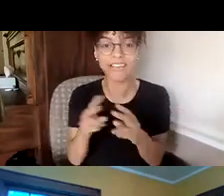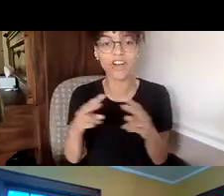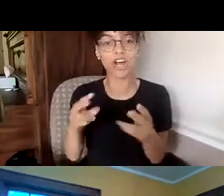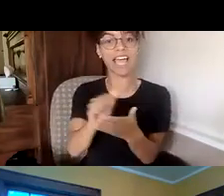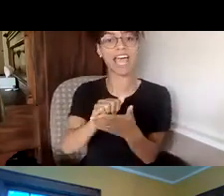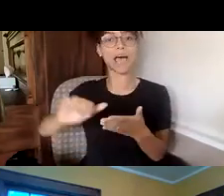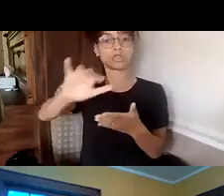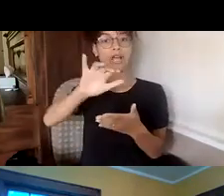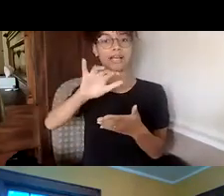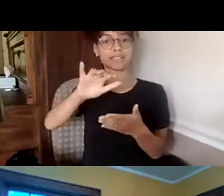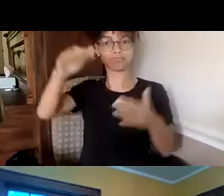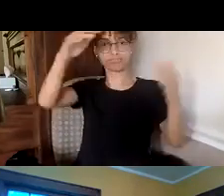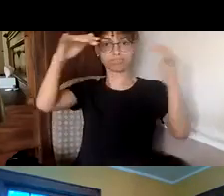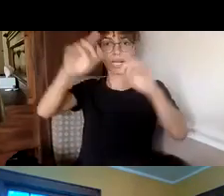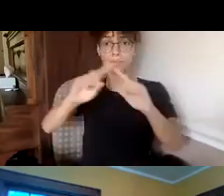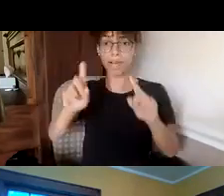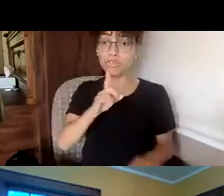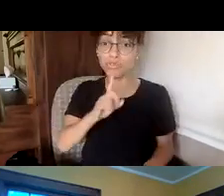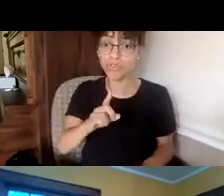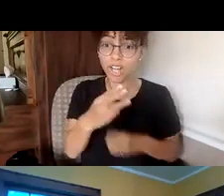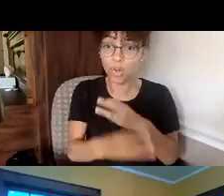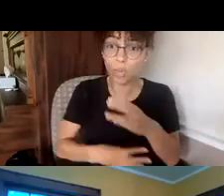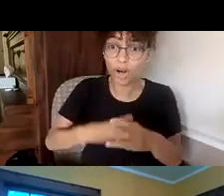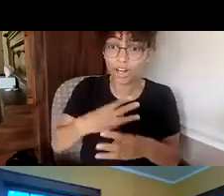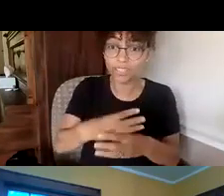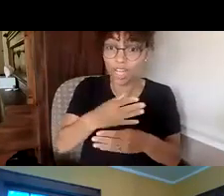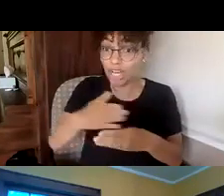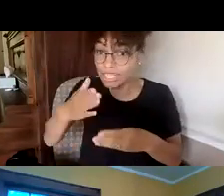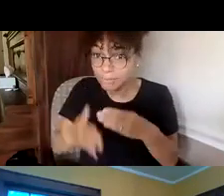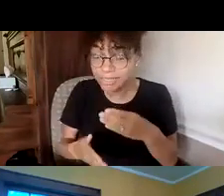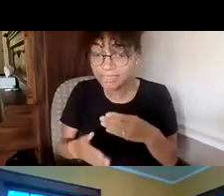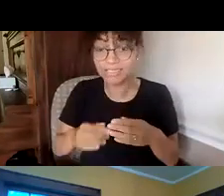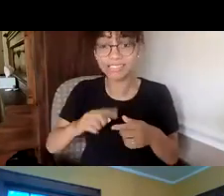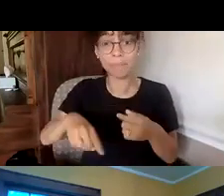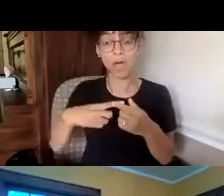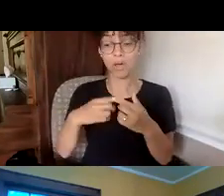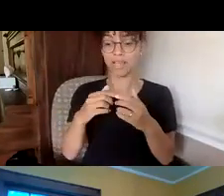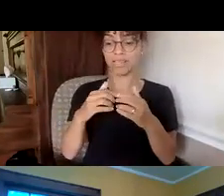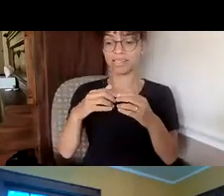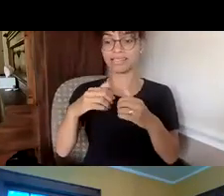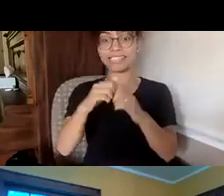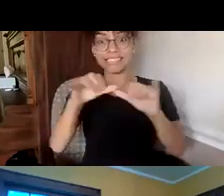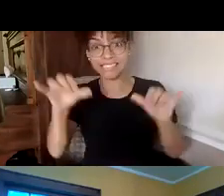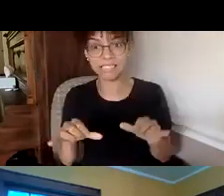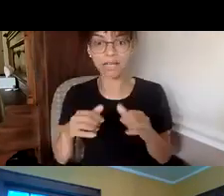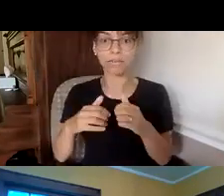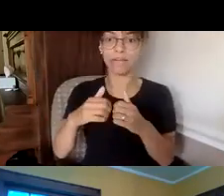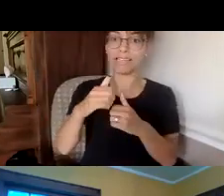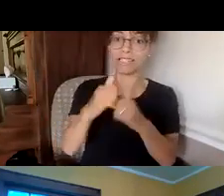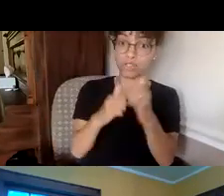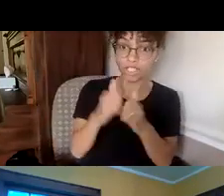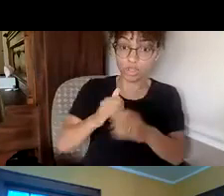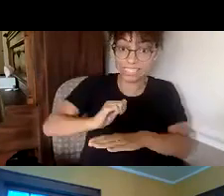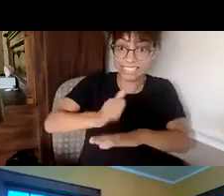there are actually real world consequences to some of the systems and some of the structures that we've put in place and that we've perpetuated over time. You know,